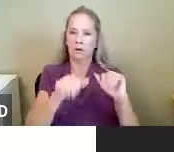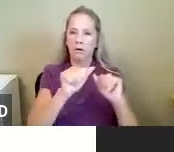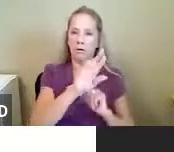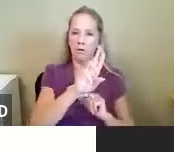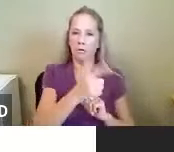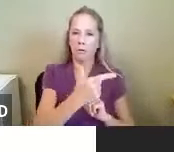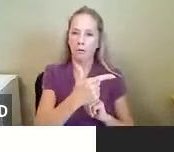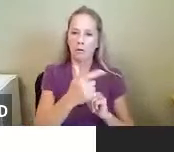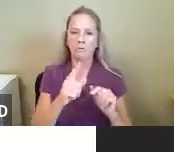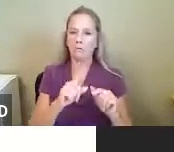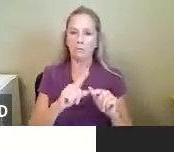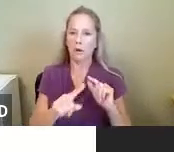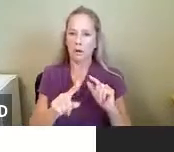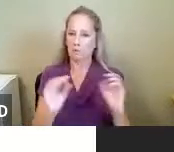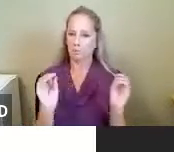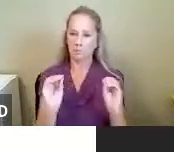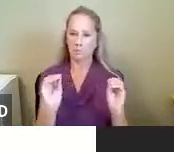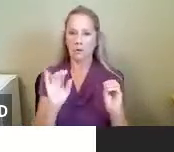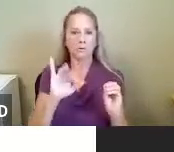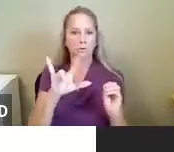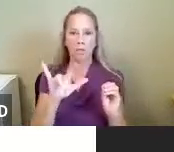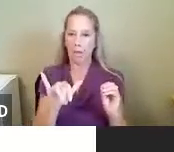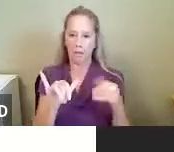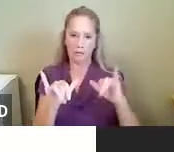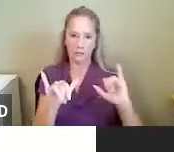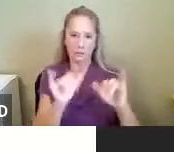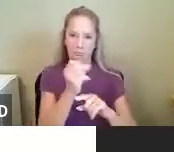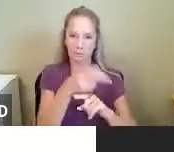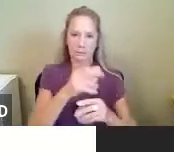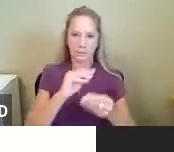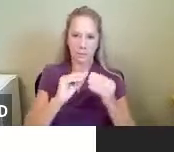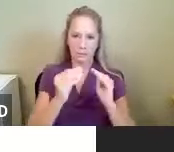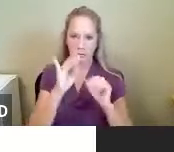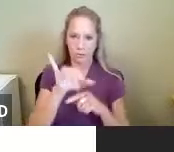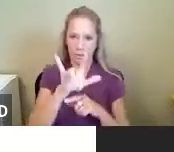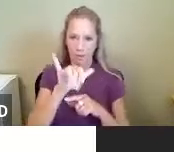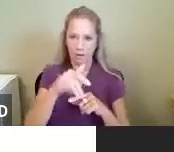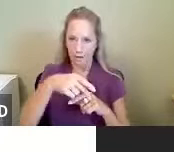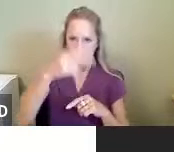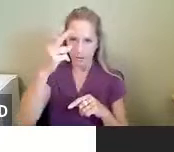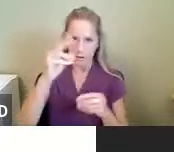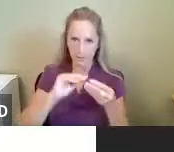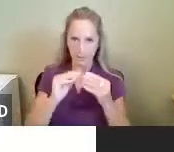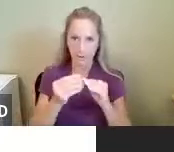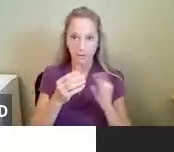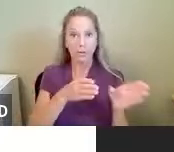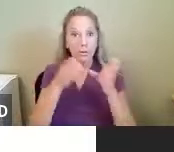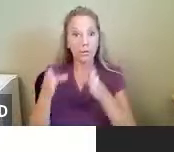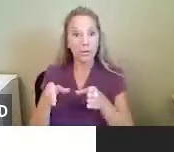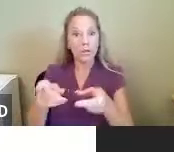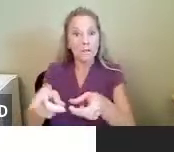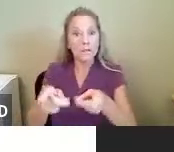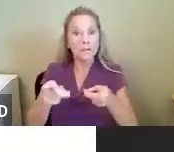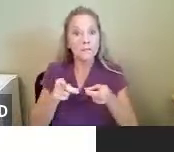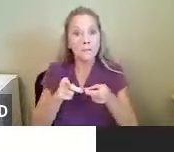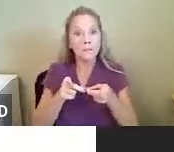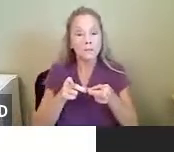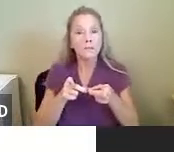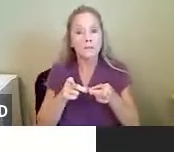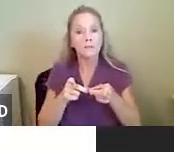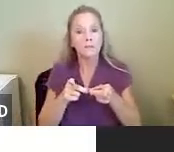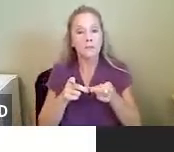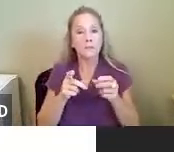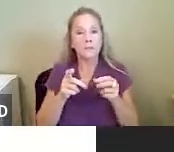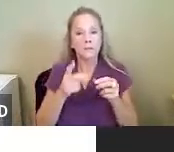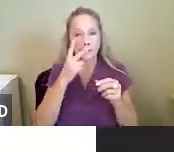appear to exceed July. And then the district, this time it's more accentuated, but